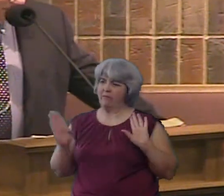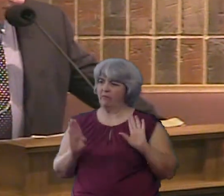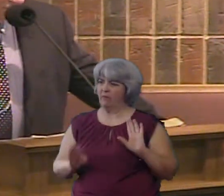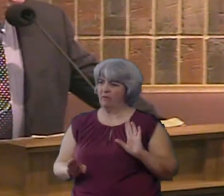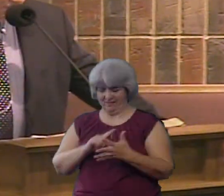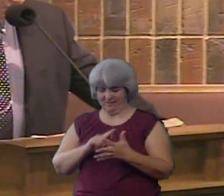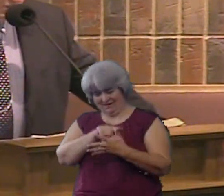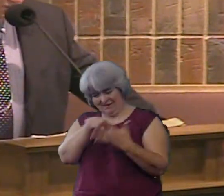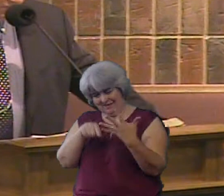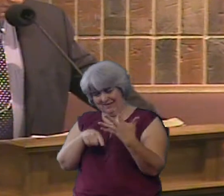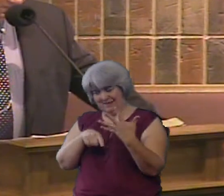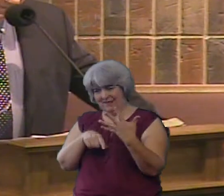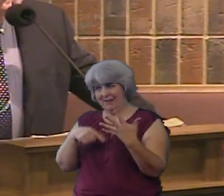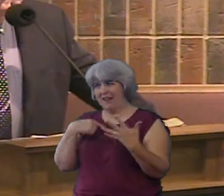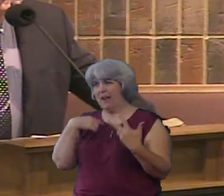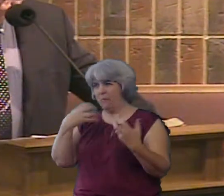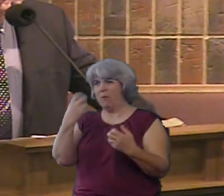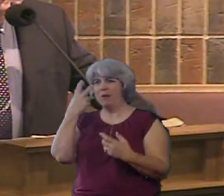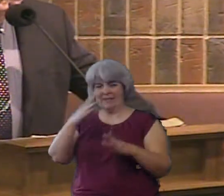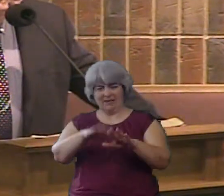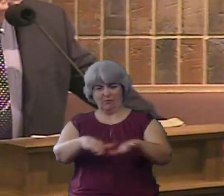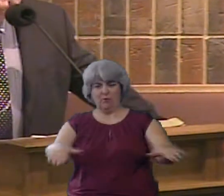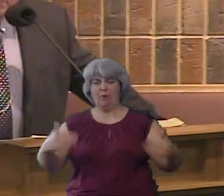That's what I would want for my children.